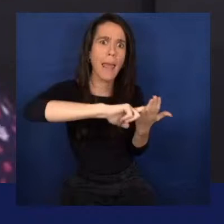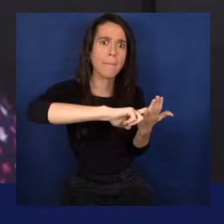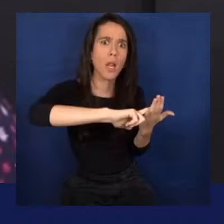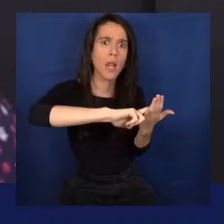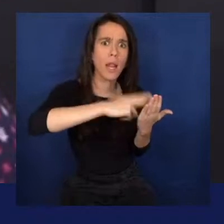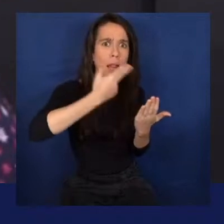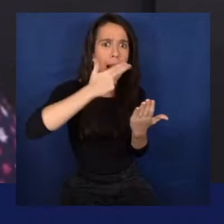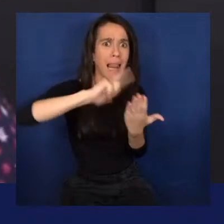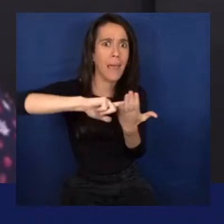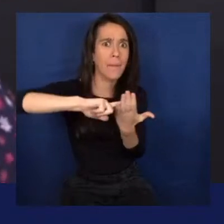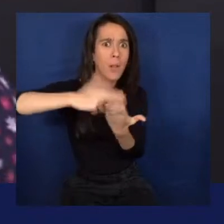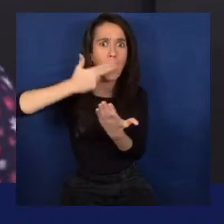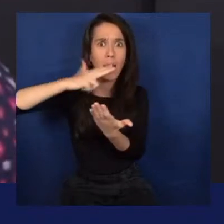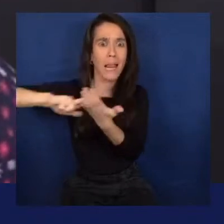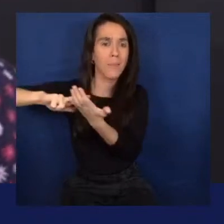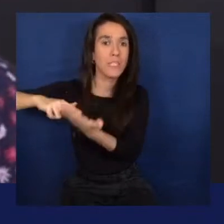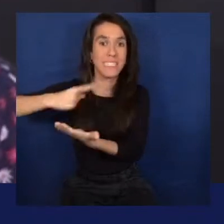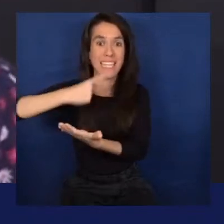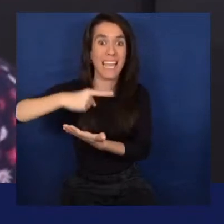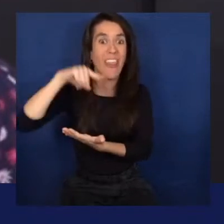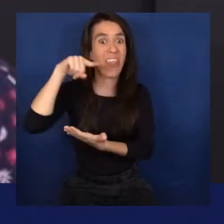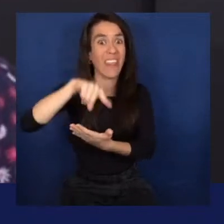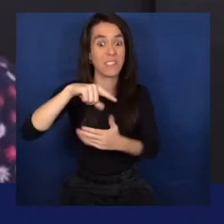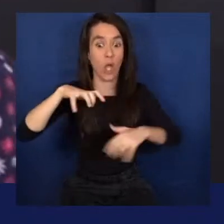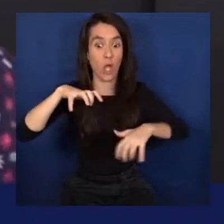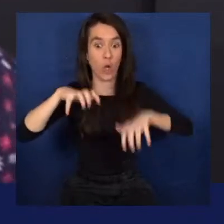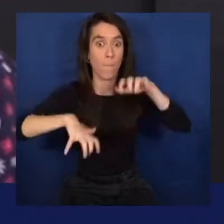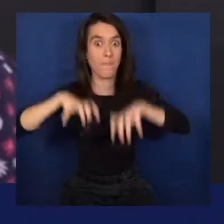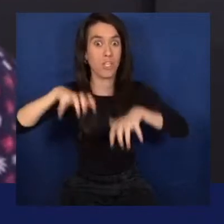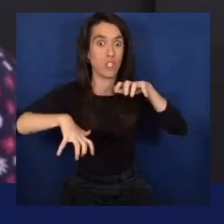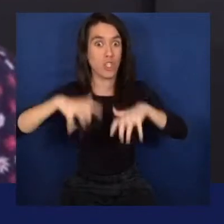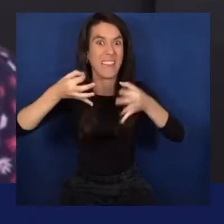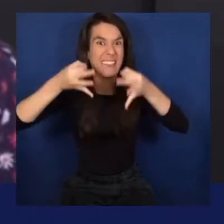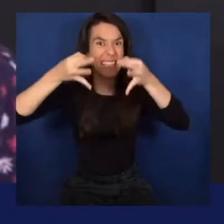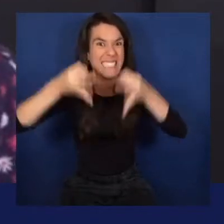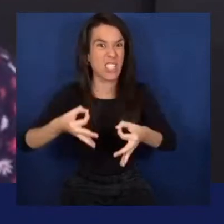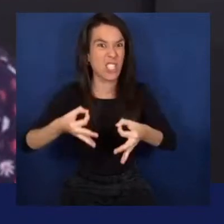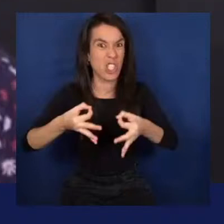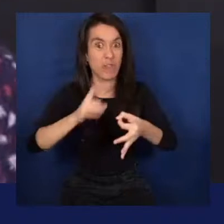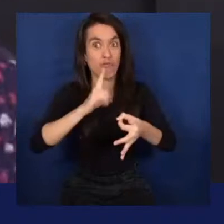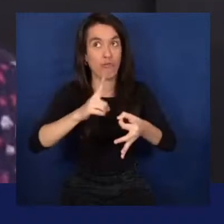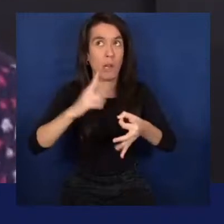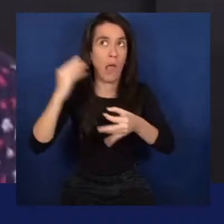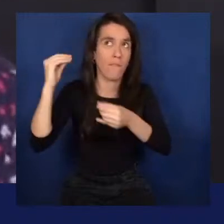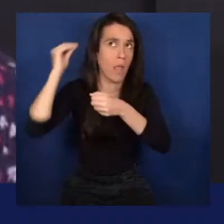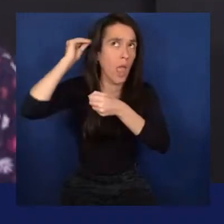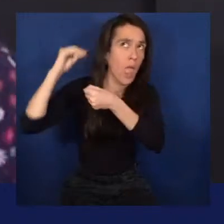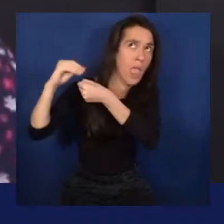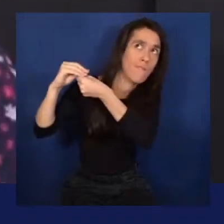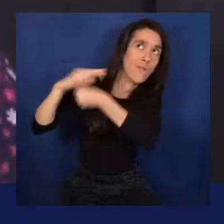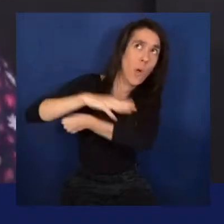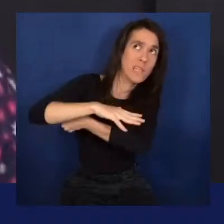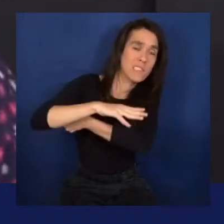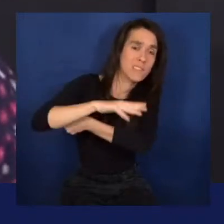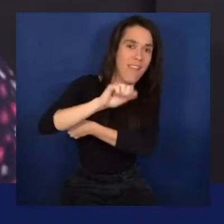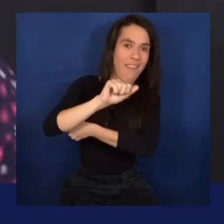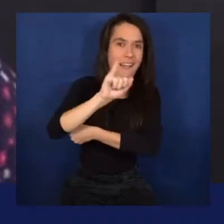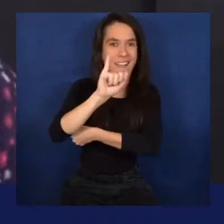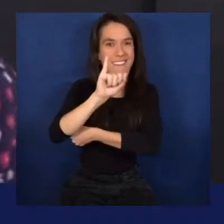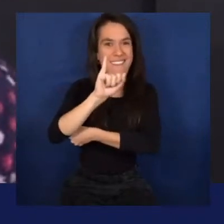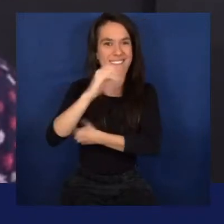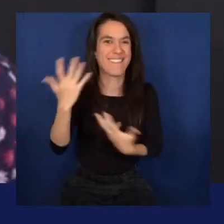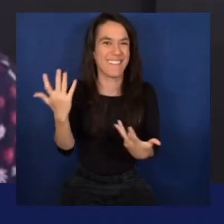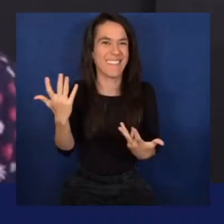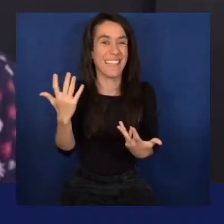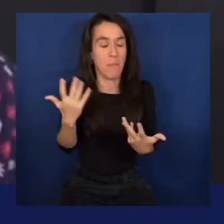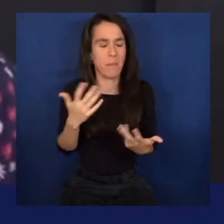decision that the computer is making is influenced by automatic models. Like just that label alone is helpful,